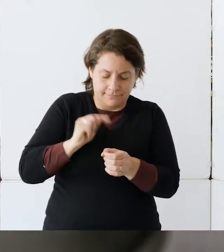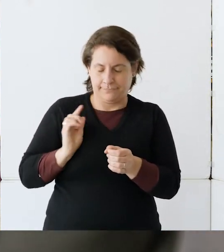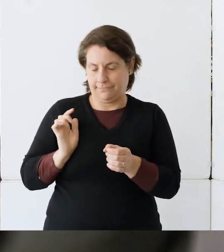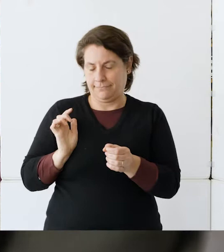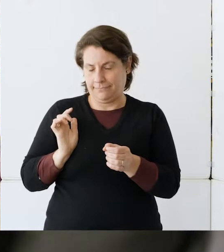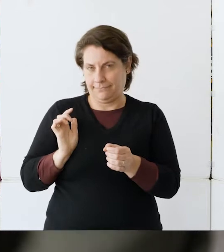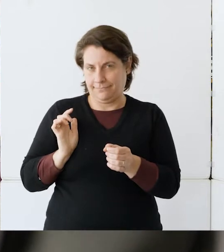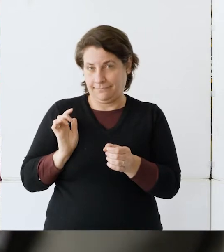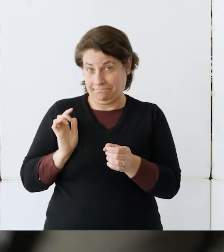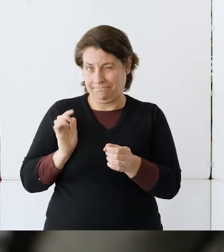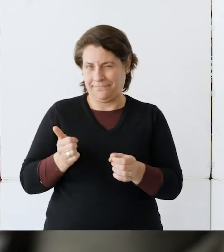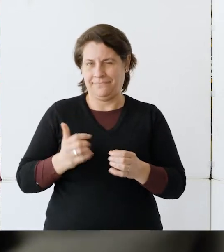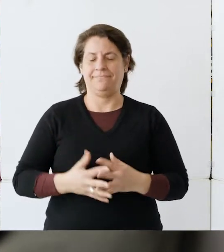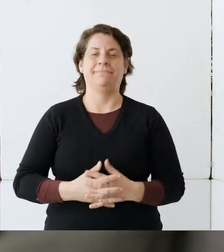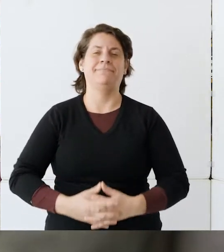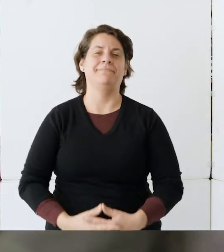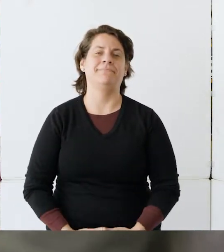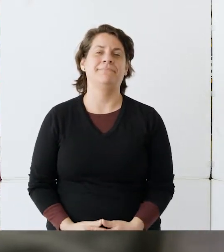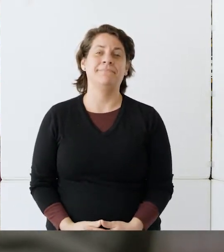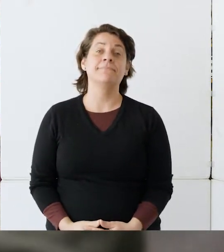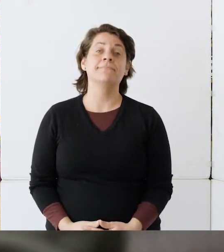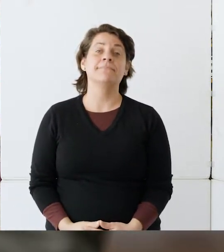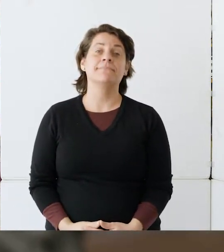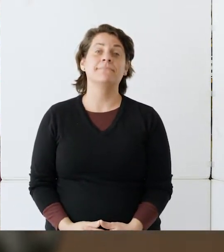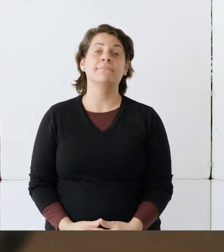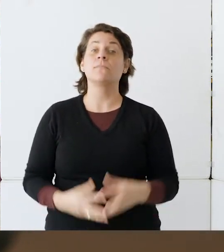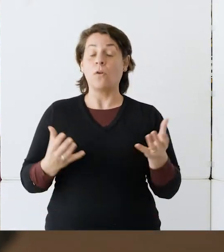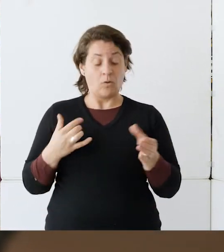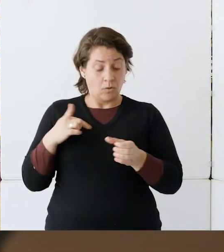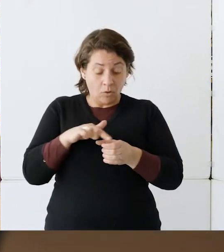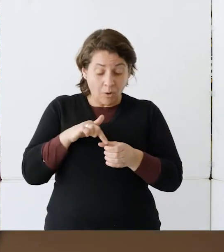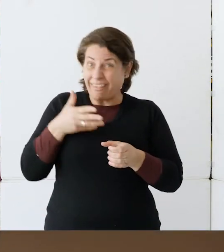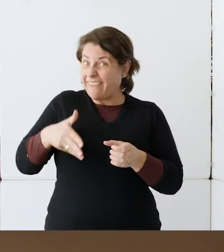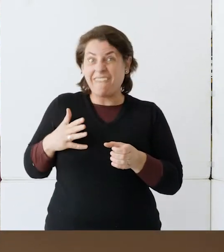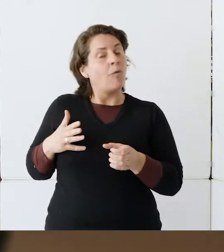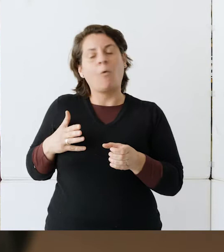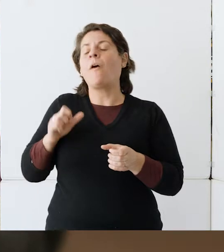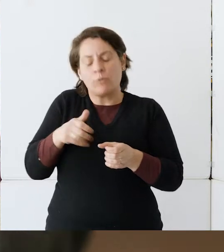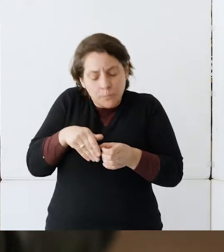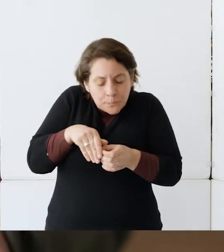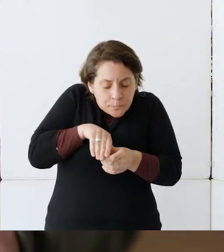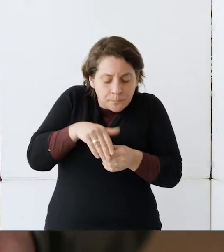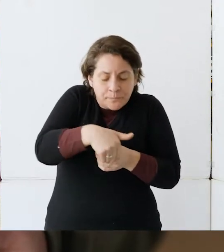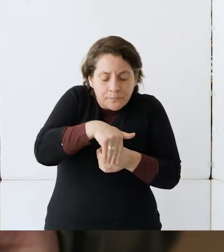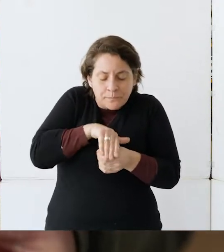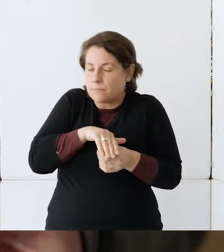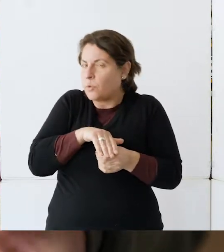carefully drop them into that hole. Now we have to pinch the hole shut so the seeds stay in